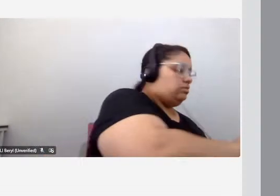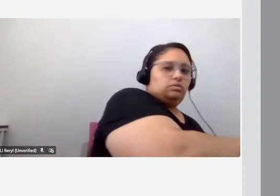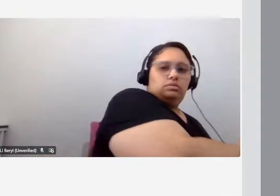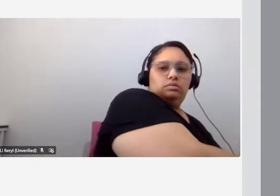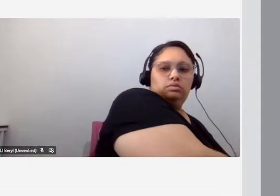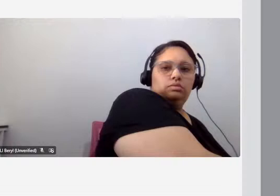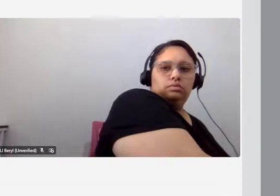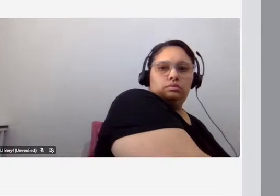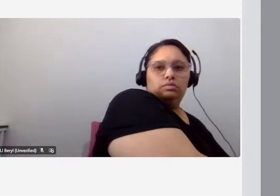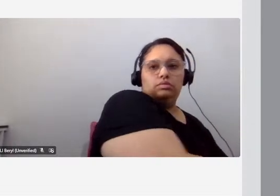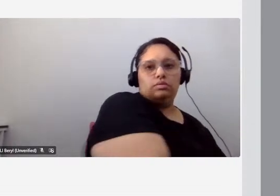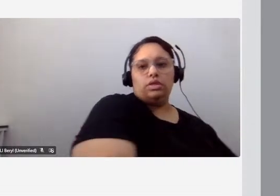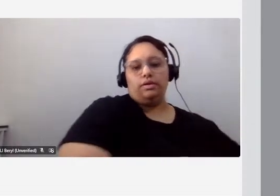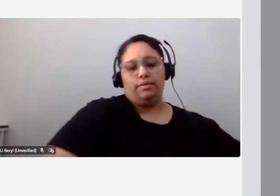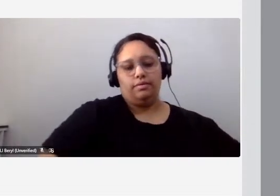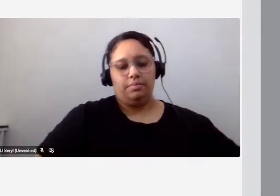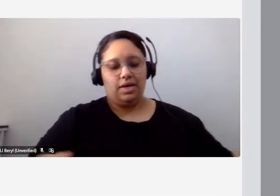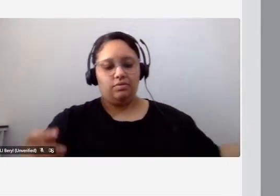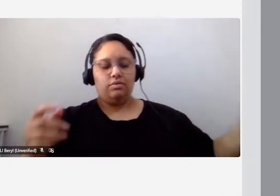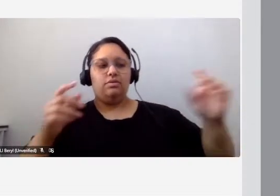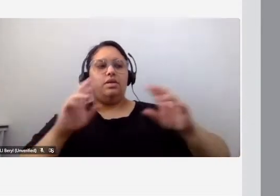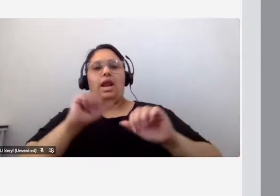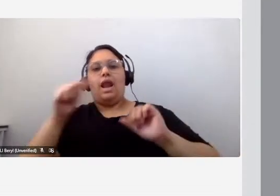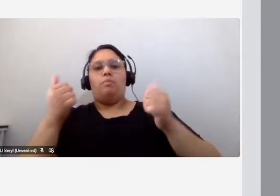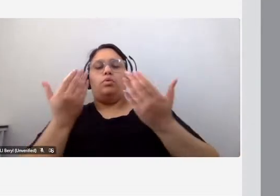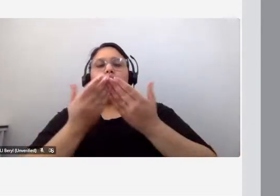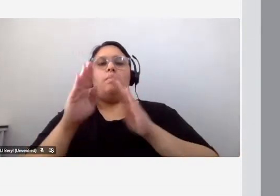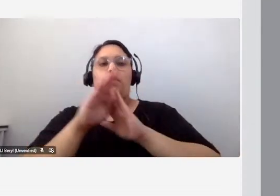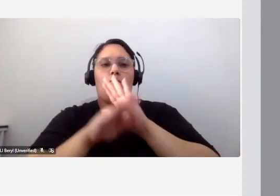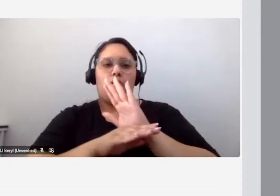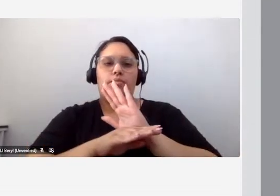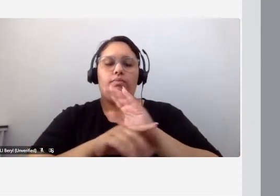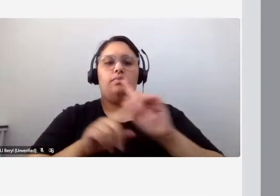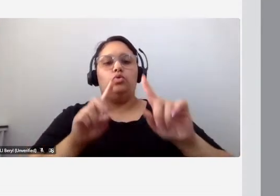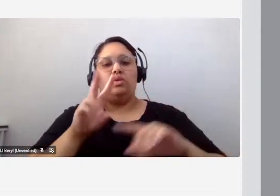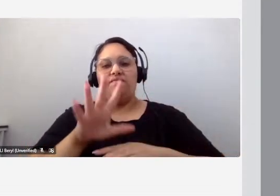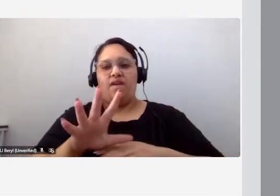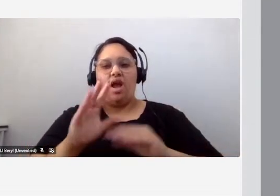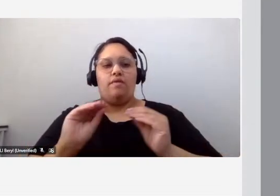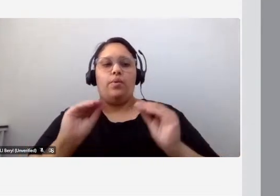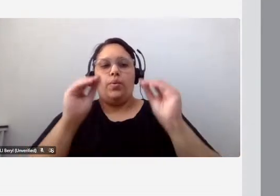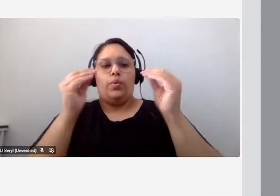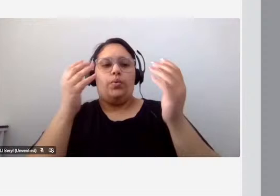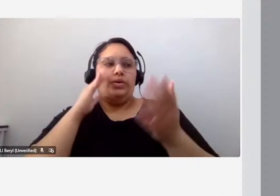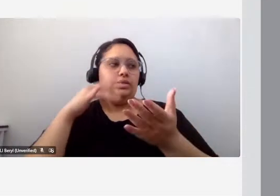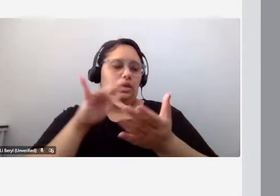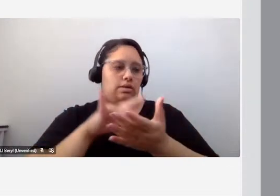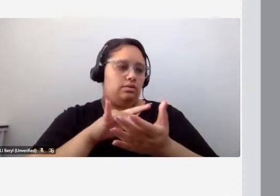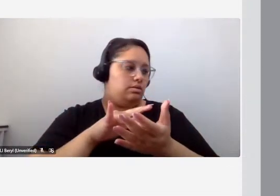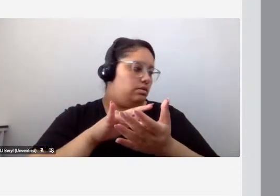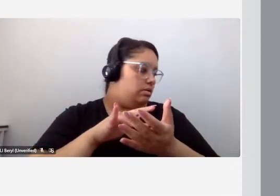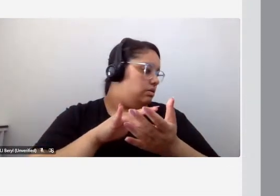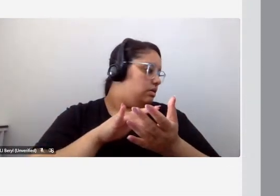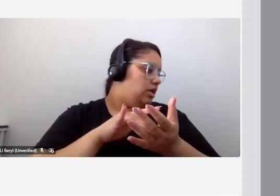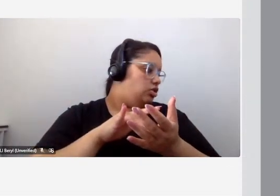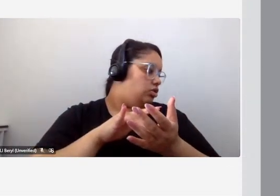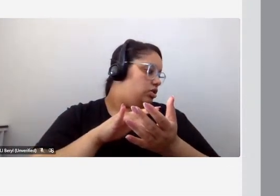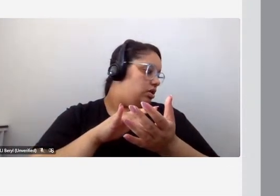134 neighboring schools programs, and then 25 recreational centers. These